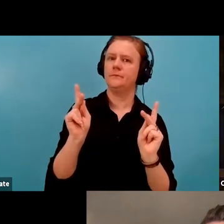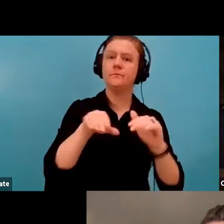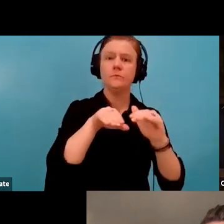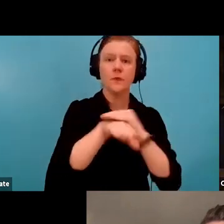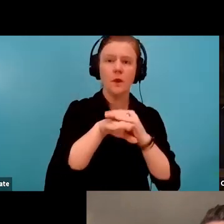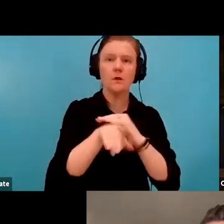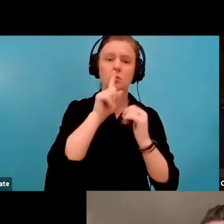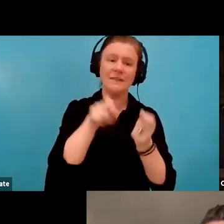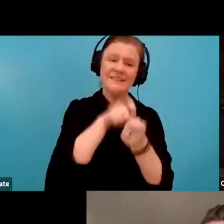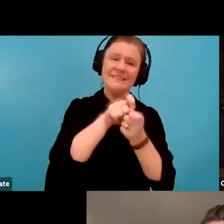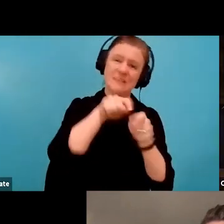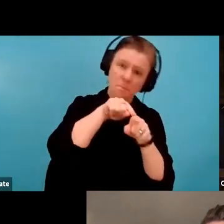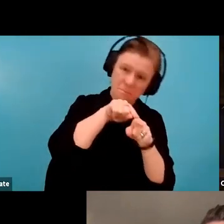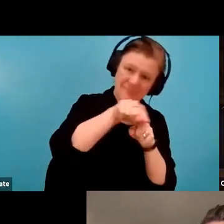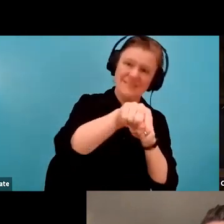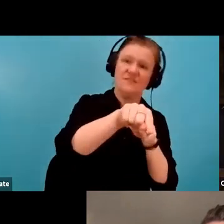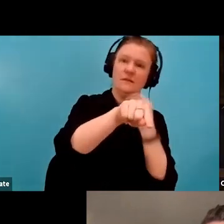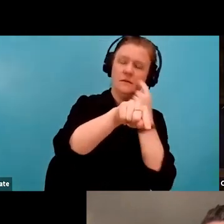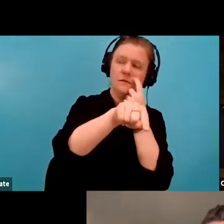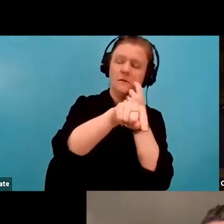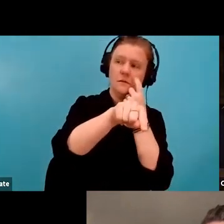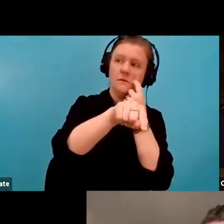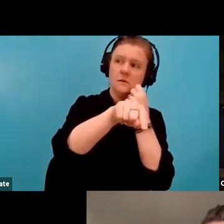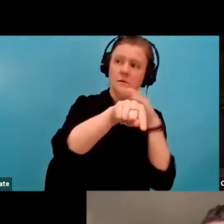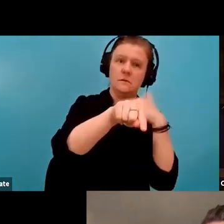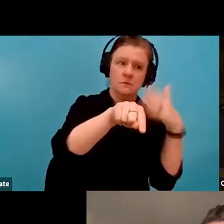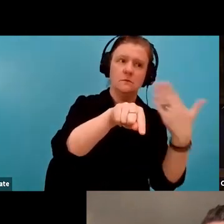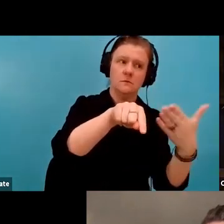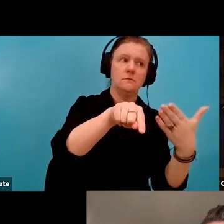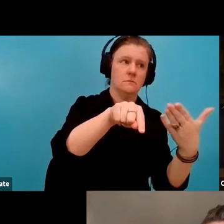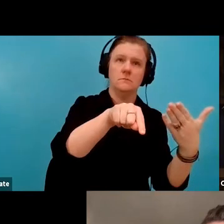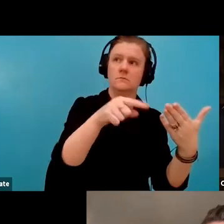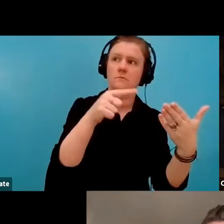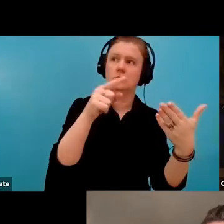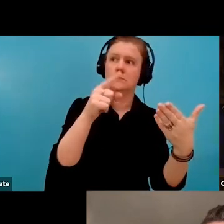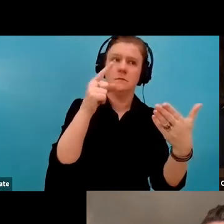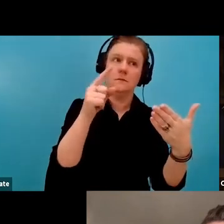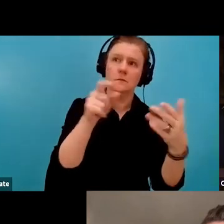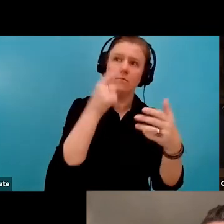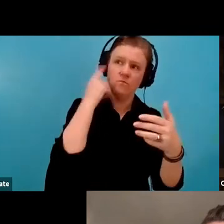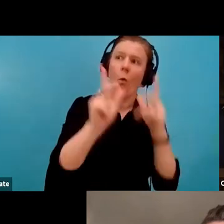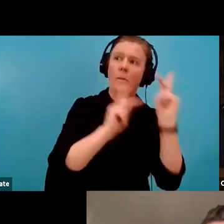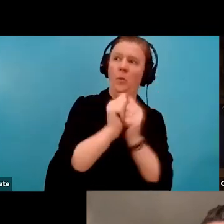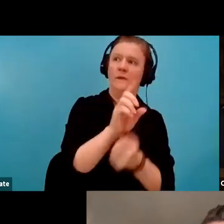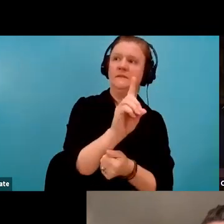it specifically, you know, easy to use or usable by people with disabilities.